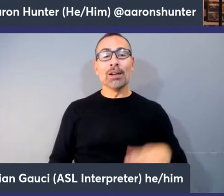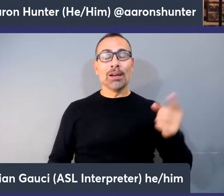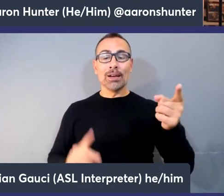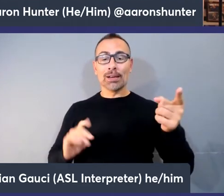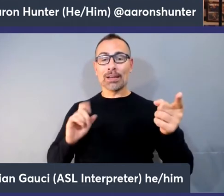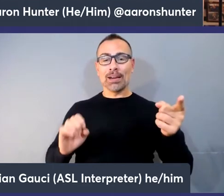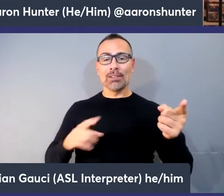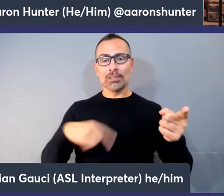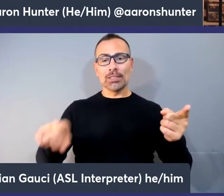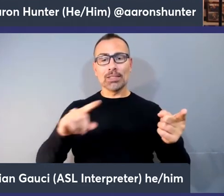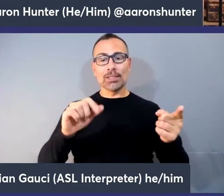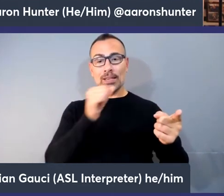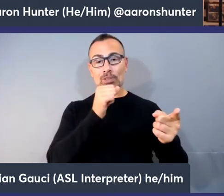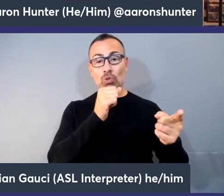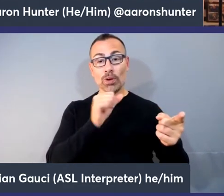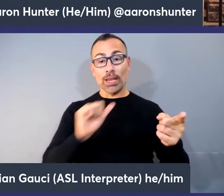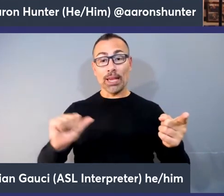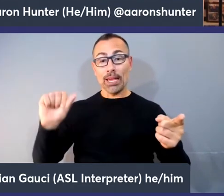scaling.